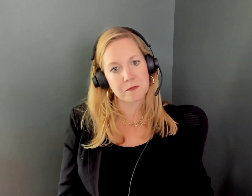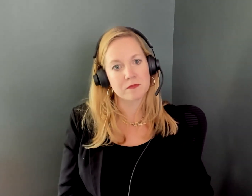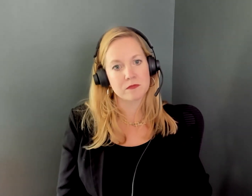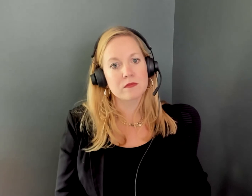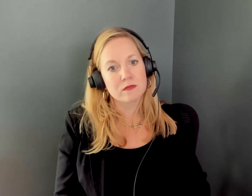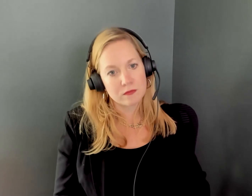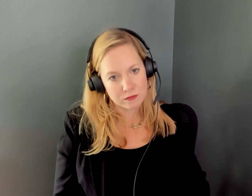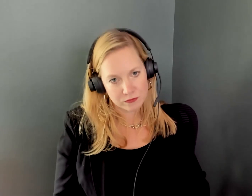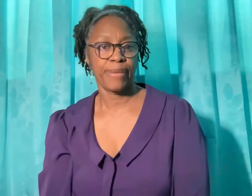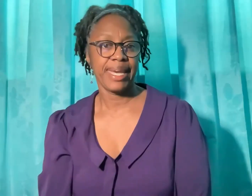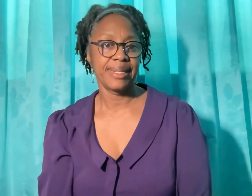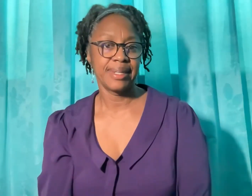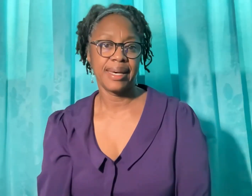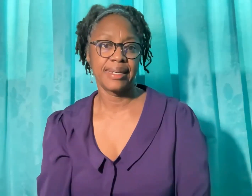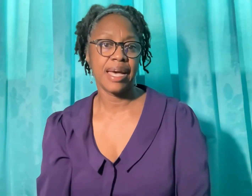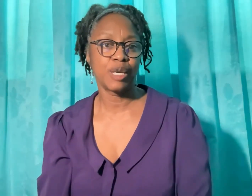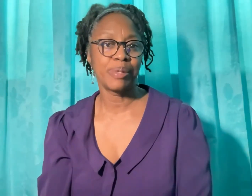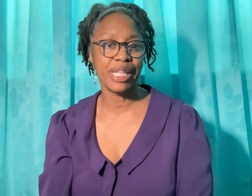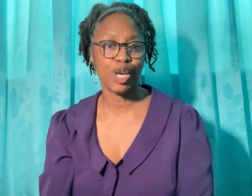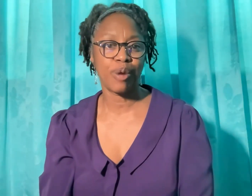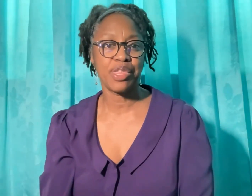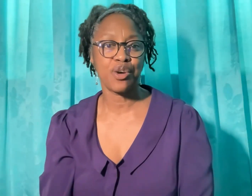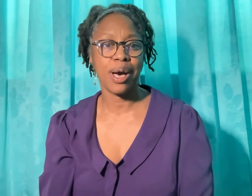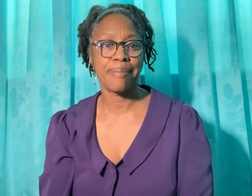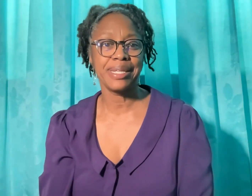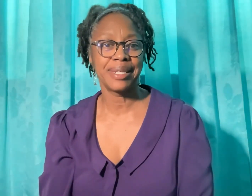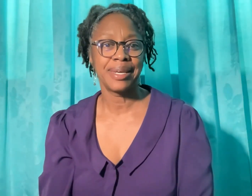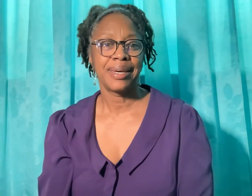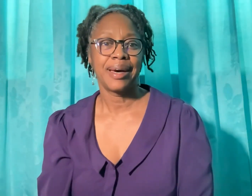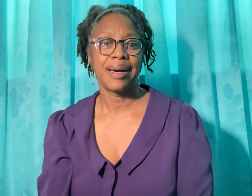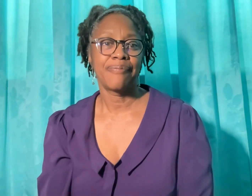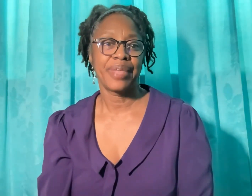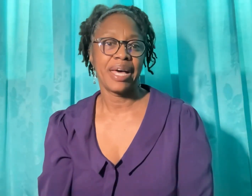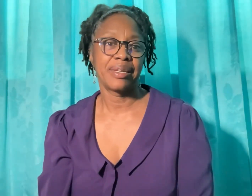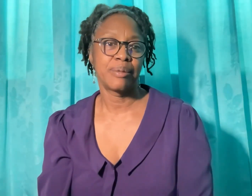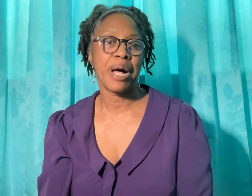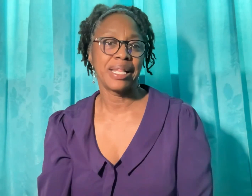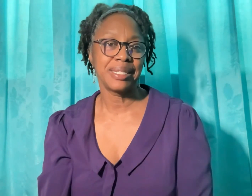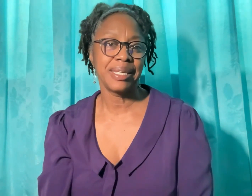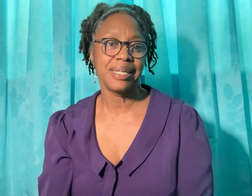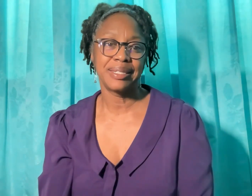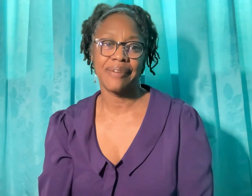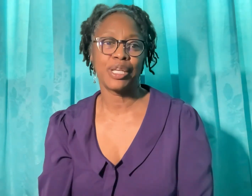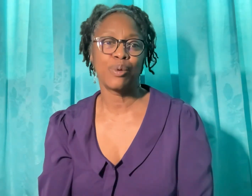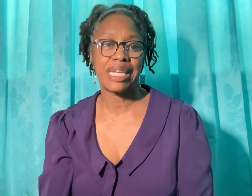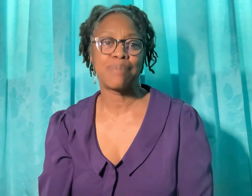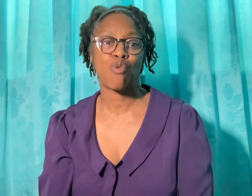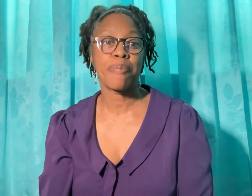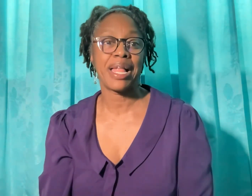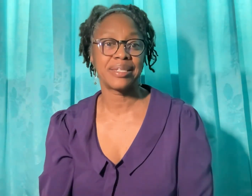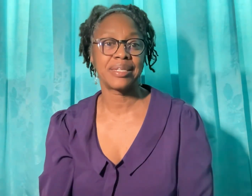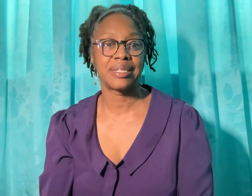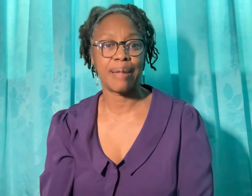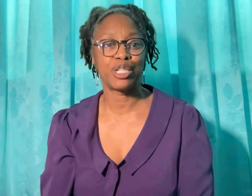that? Yes, I completely agree with your comment. That policy, definitely we need